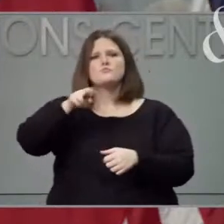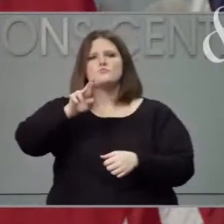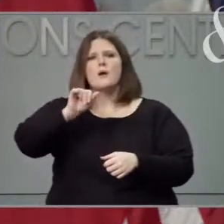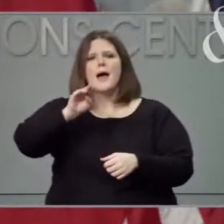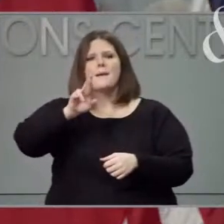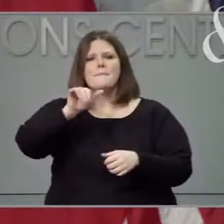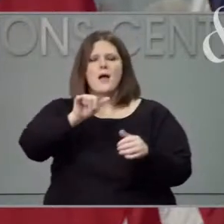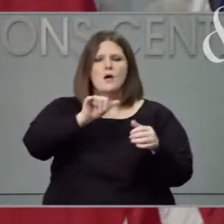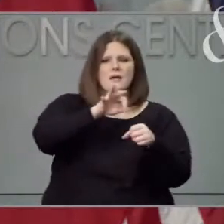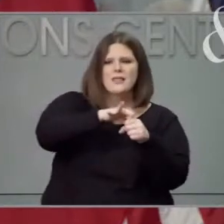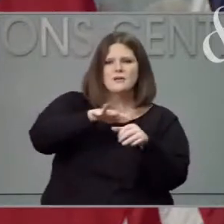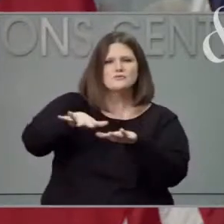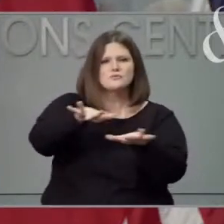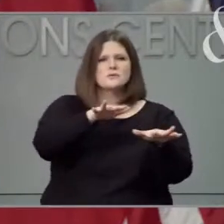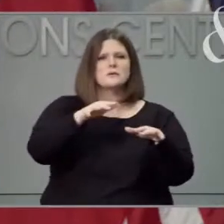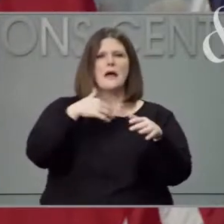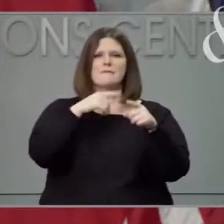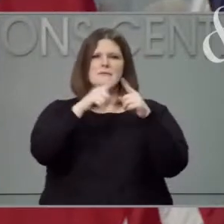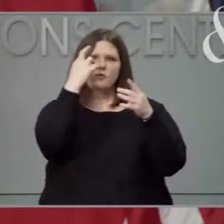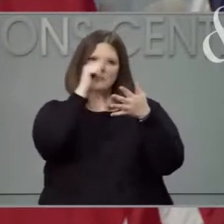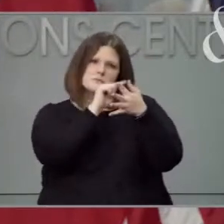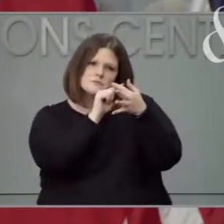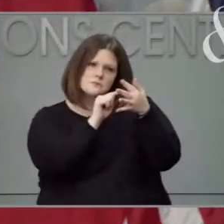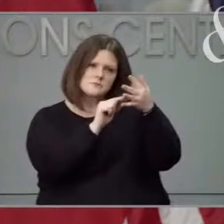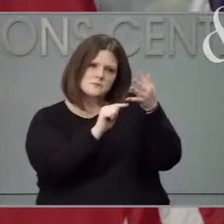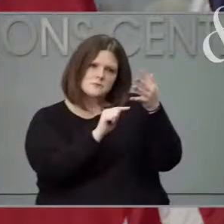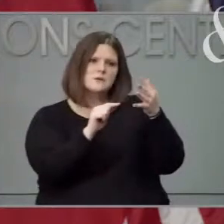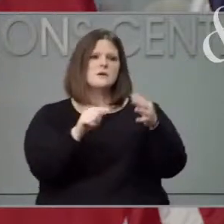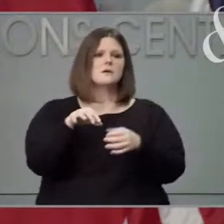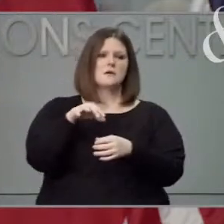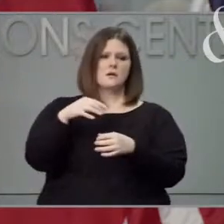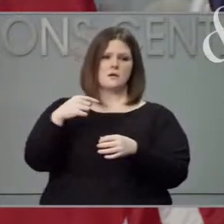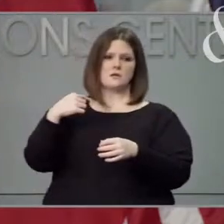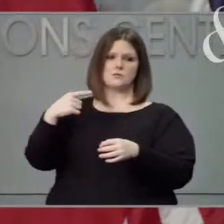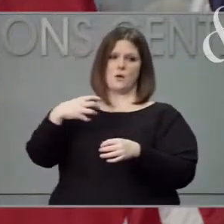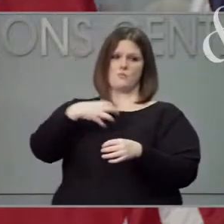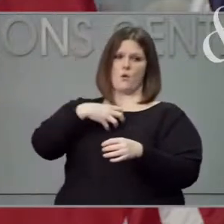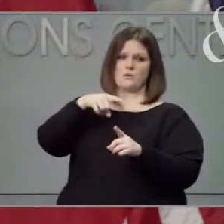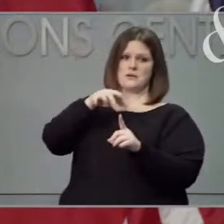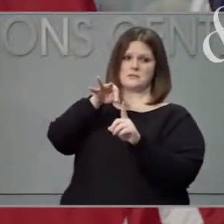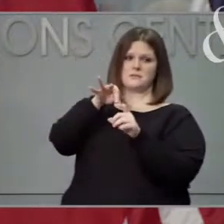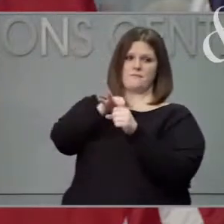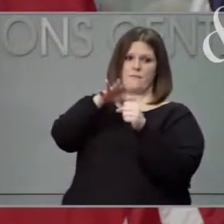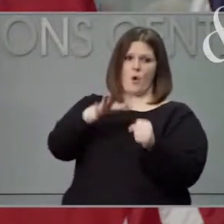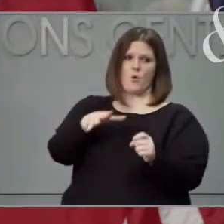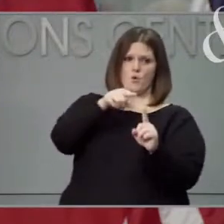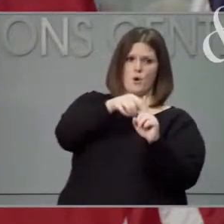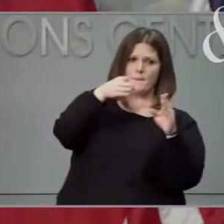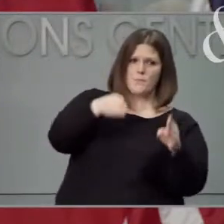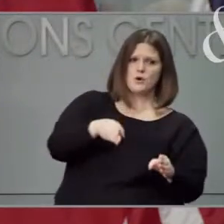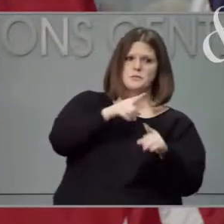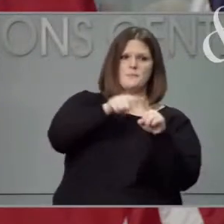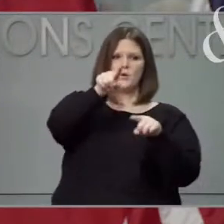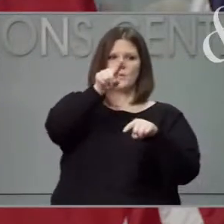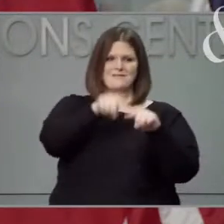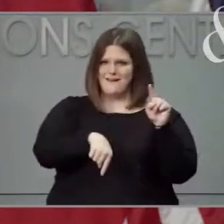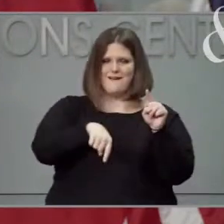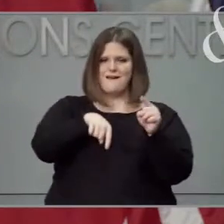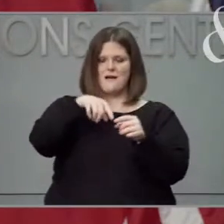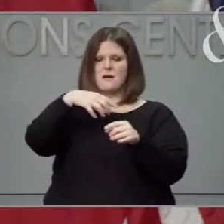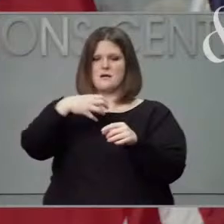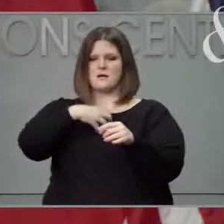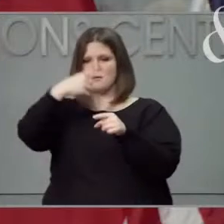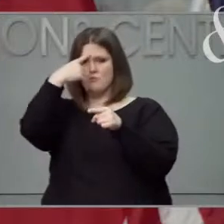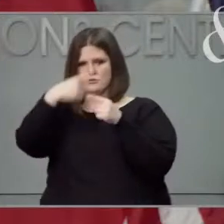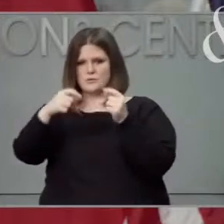I think I'll leave it at that, other than to say that an election protest must allege an outcome determinative violation of law or